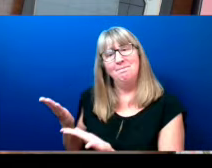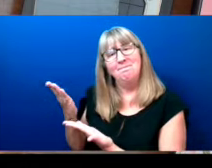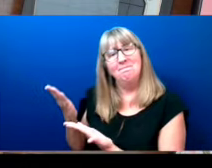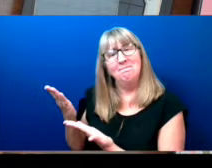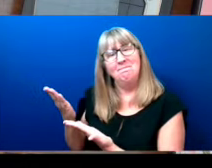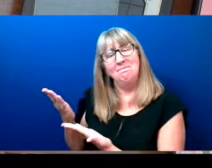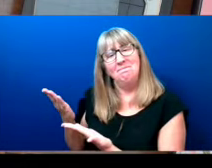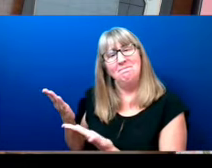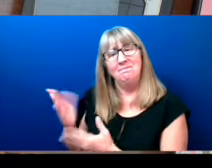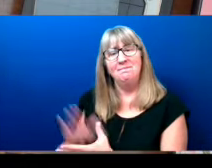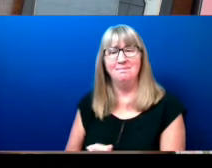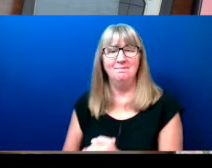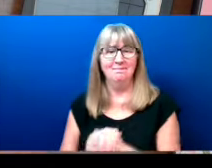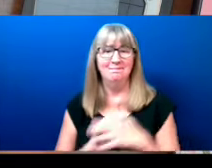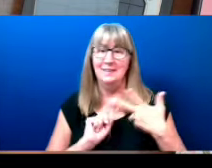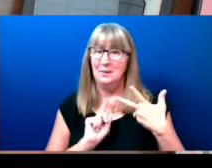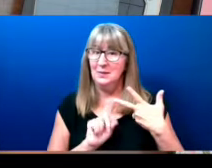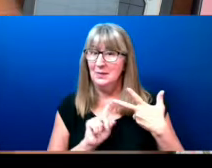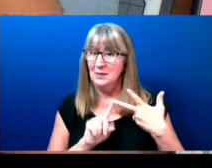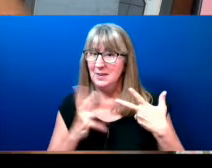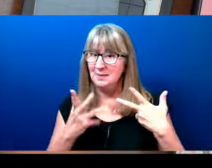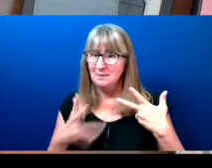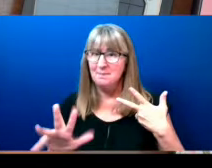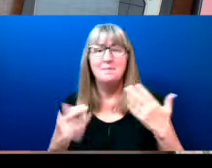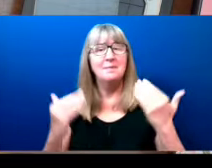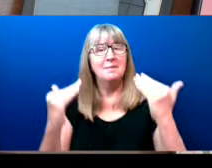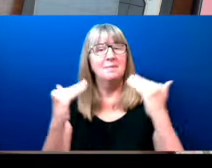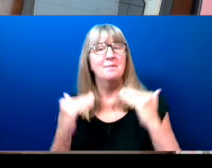together. Okay.